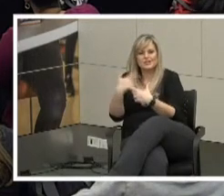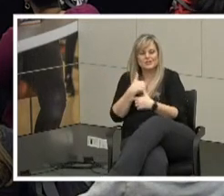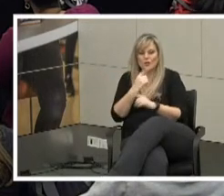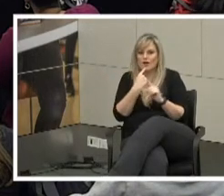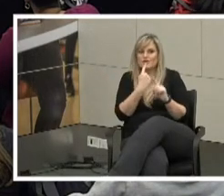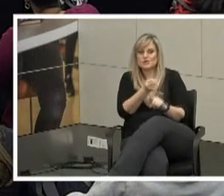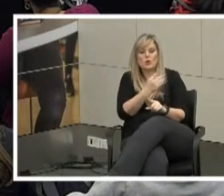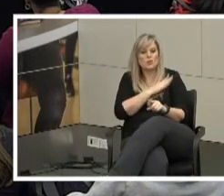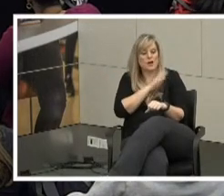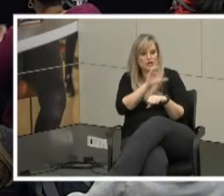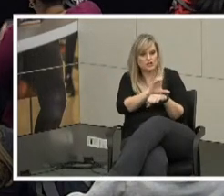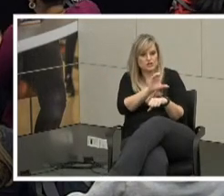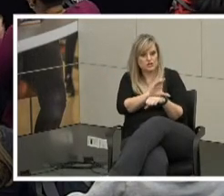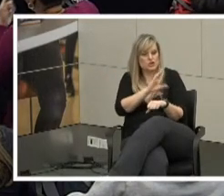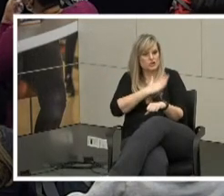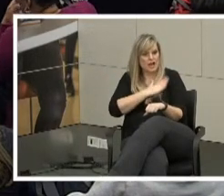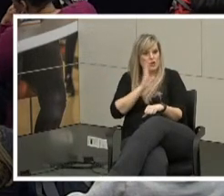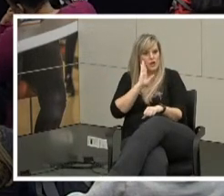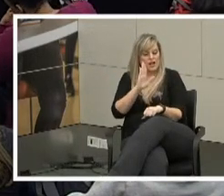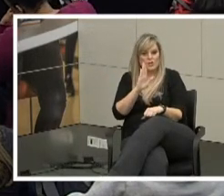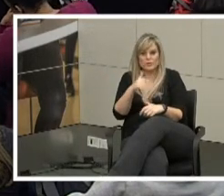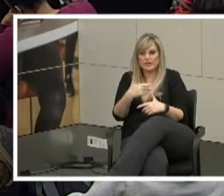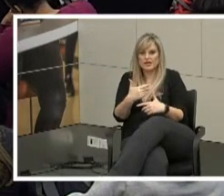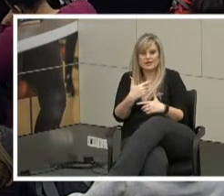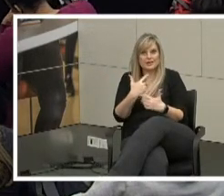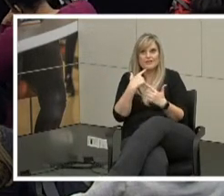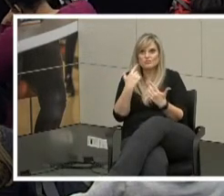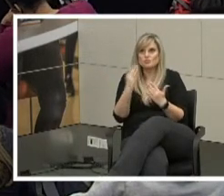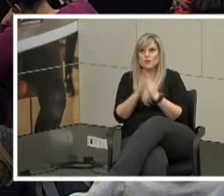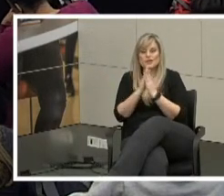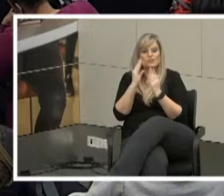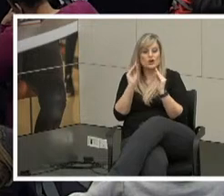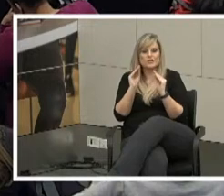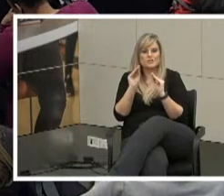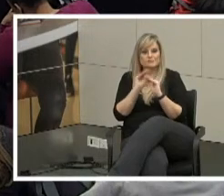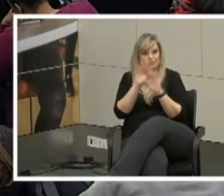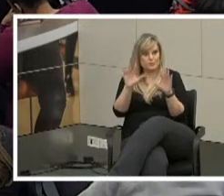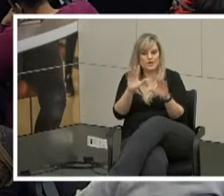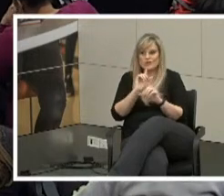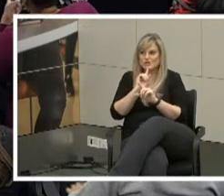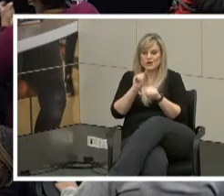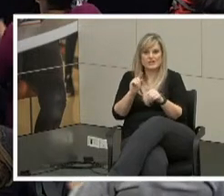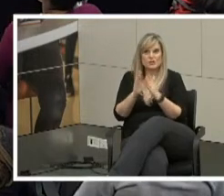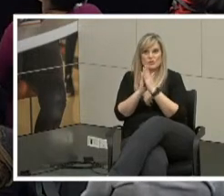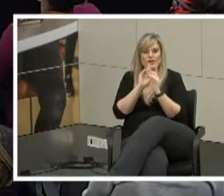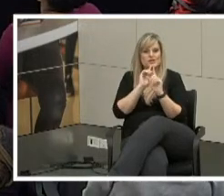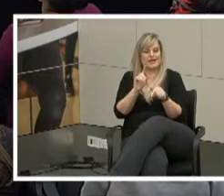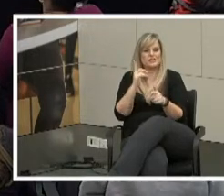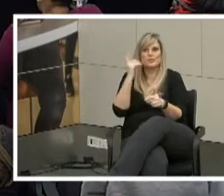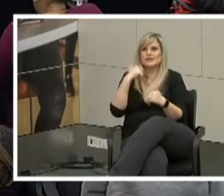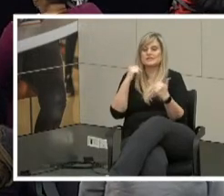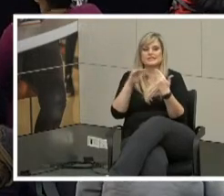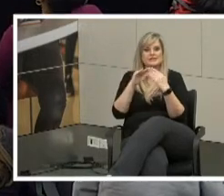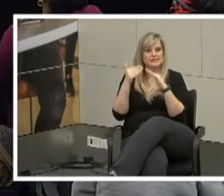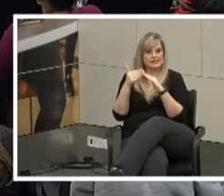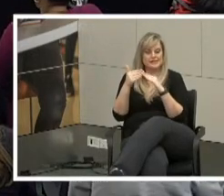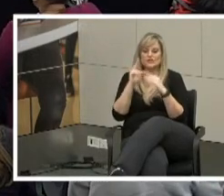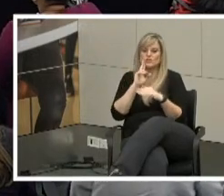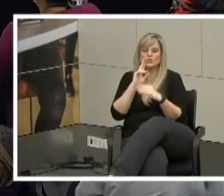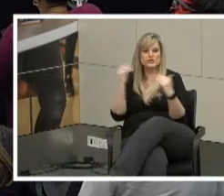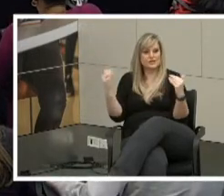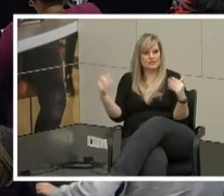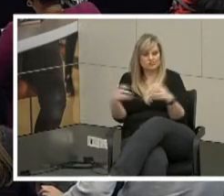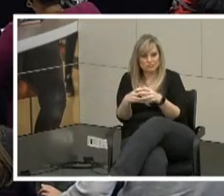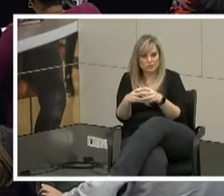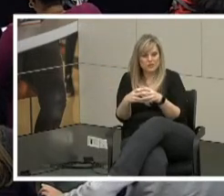church be in living answer prayers and miracles I see it right now the city of Houston is coming together we need you